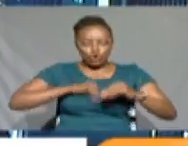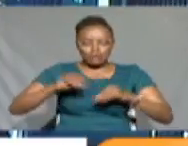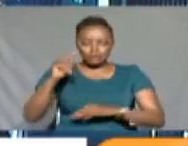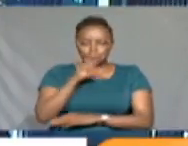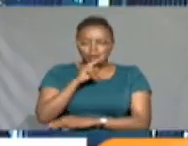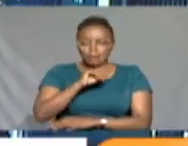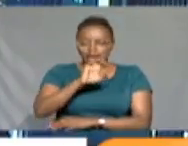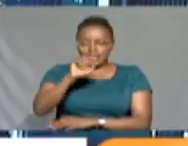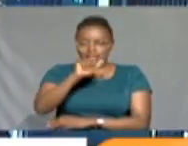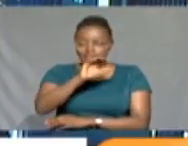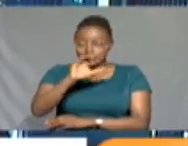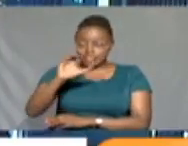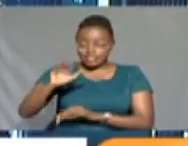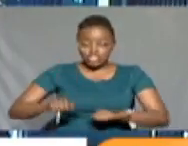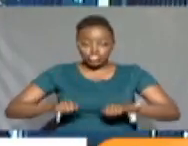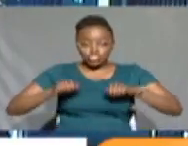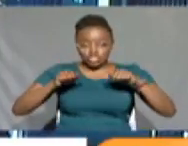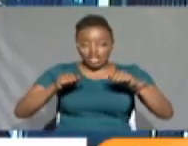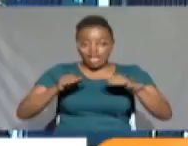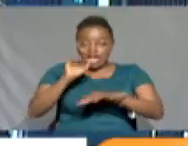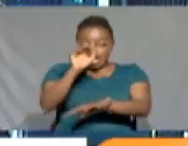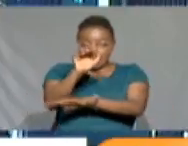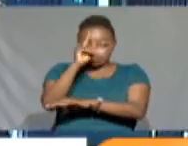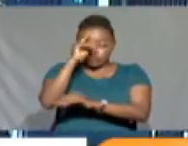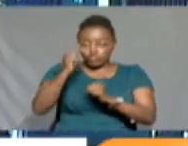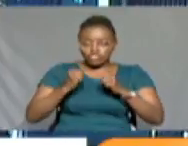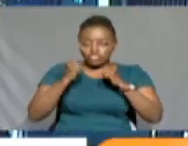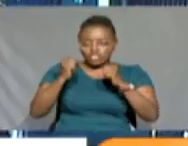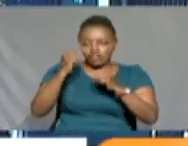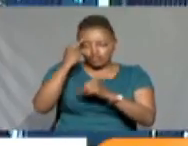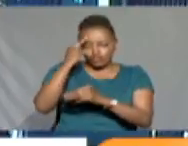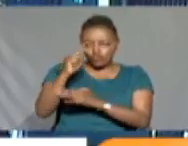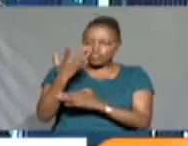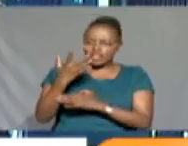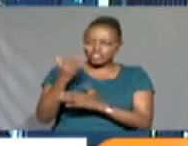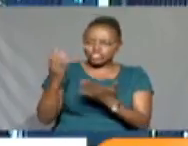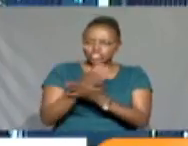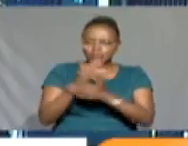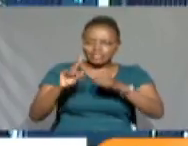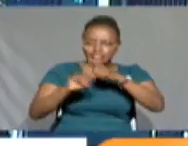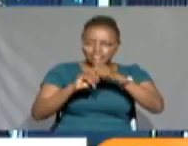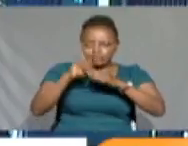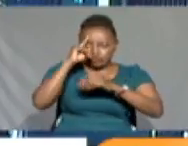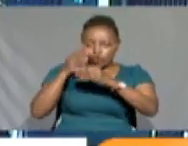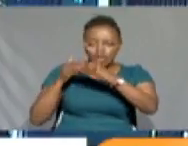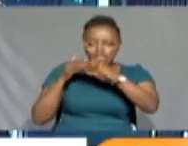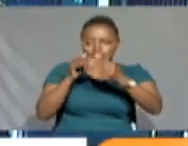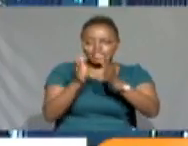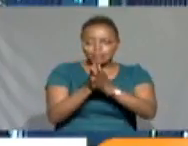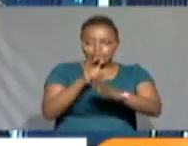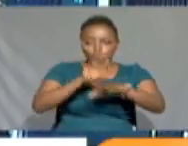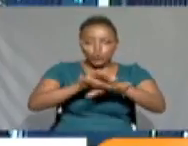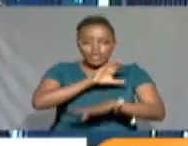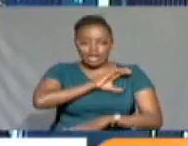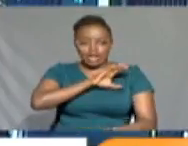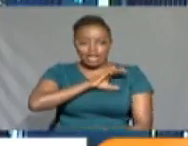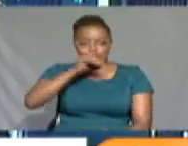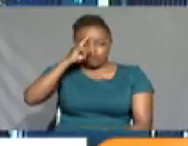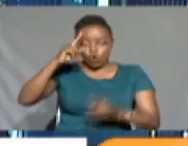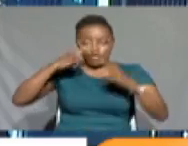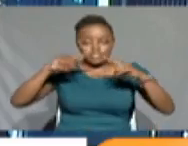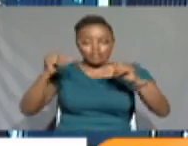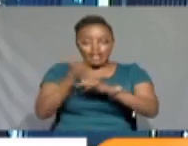EACC Chairman Eliud Wabukhala called for the strengthening of Chapter 6 on leadership and integrity to facilitate a successful